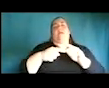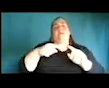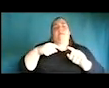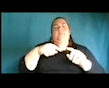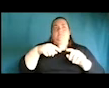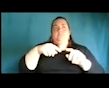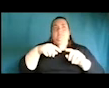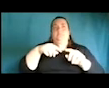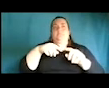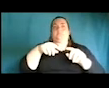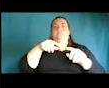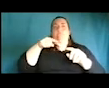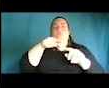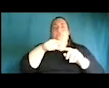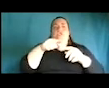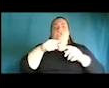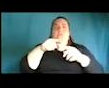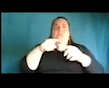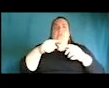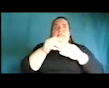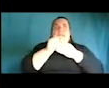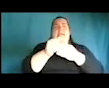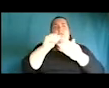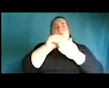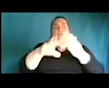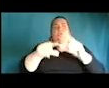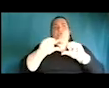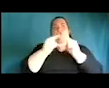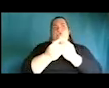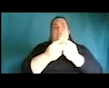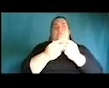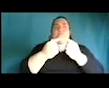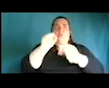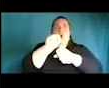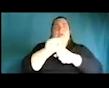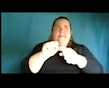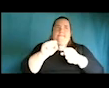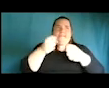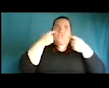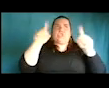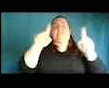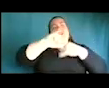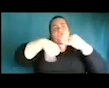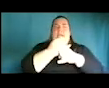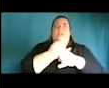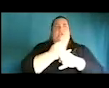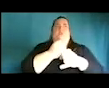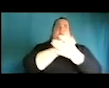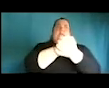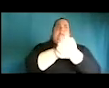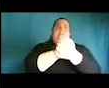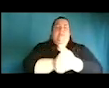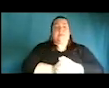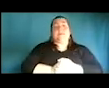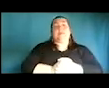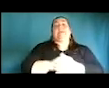efforts that have achieved international acclaim. So the School of Engineering last year responded incredibly well